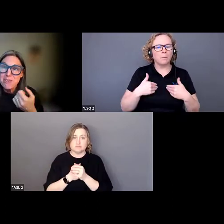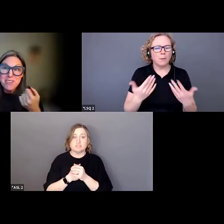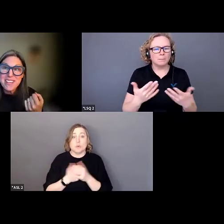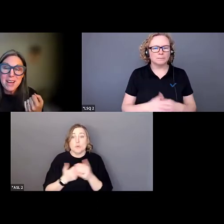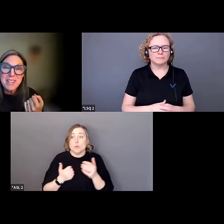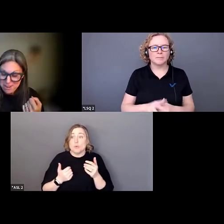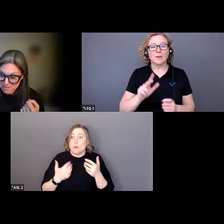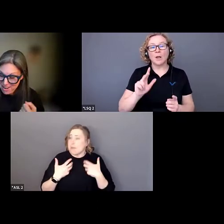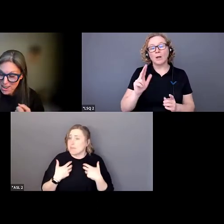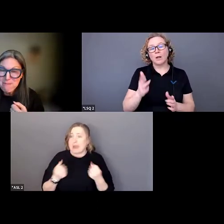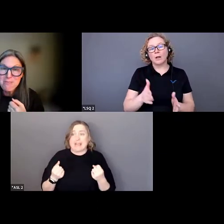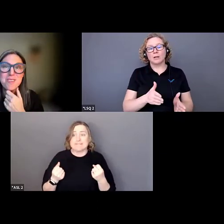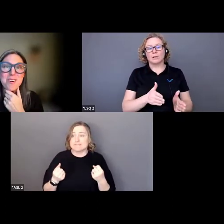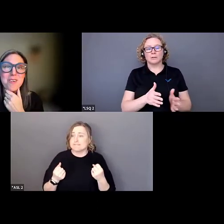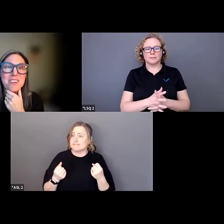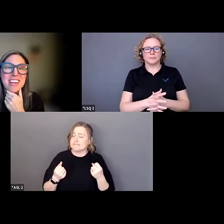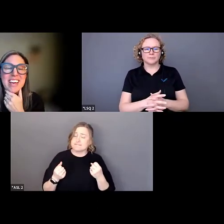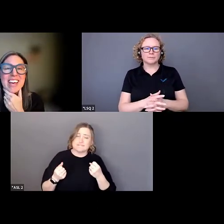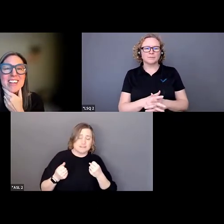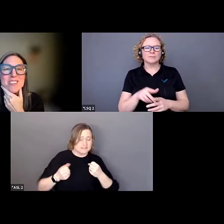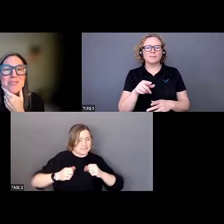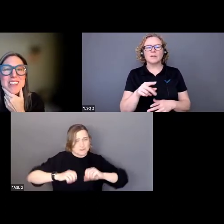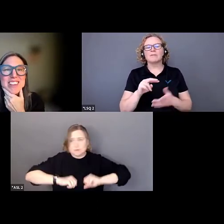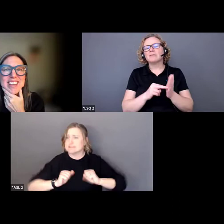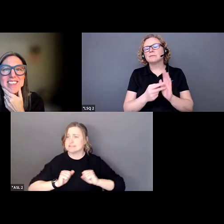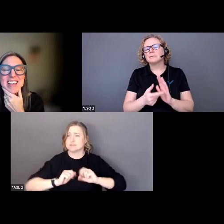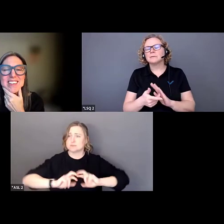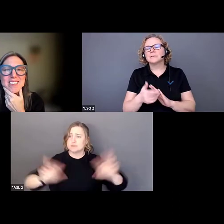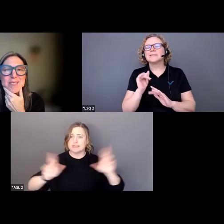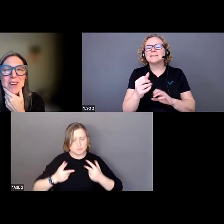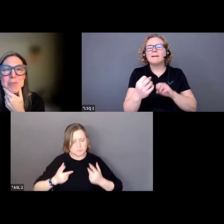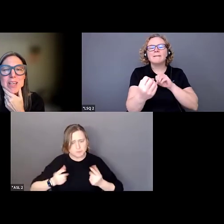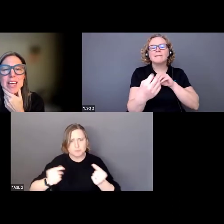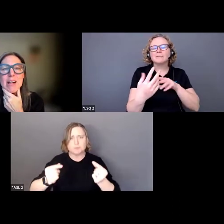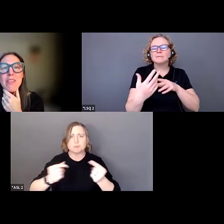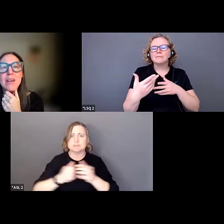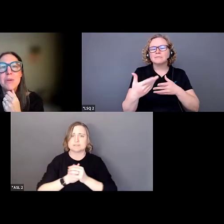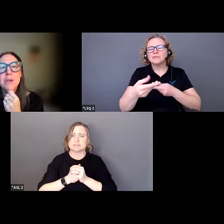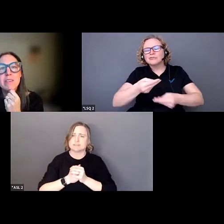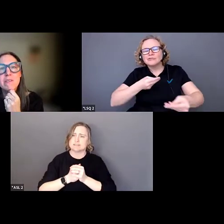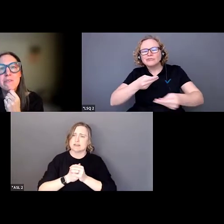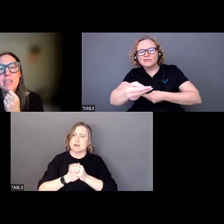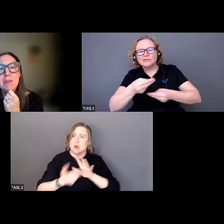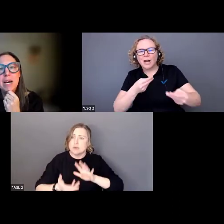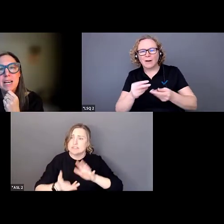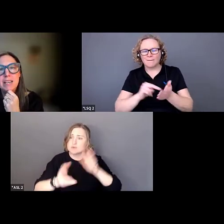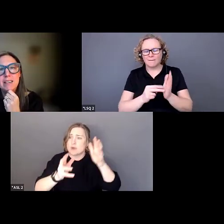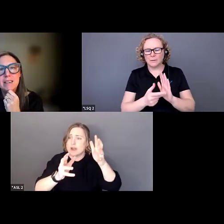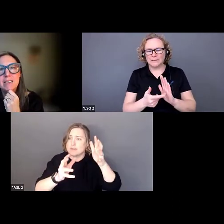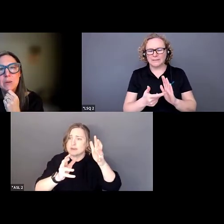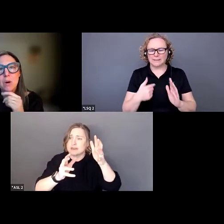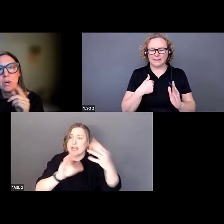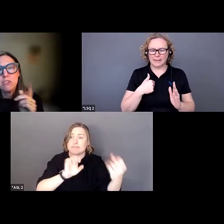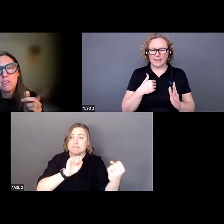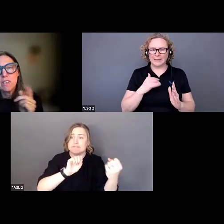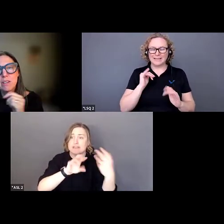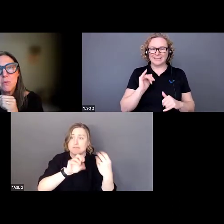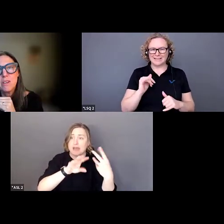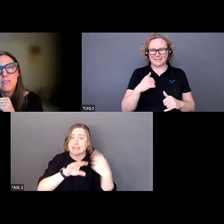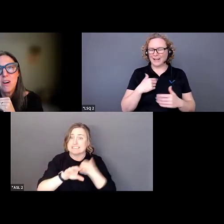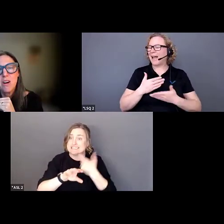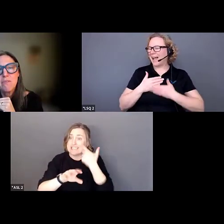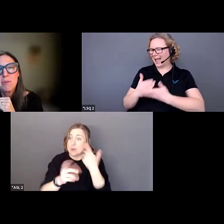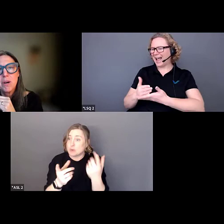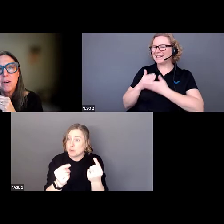being brave. We're stepping out of our comfort zone and doing things that disrupt. And then we receive feedback that what we just